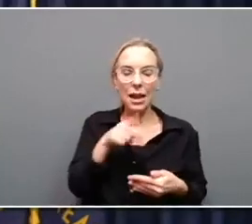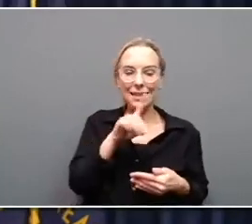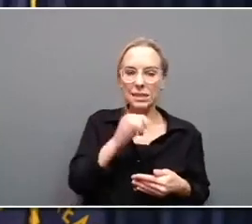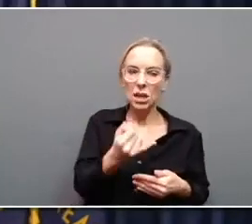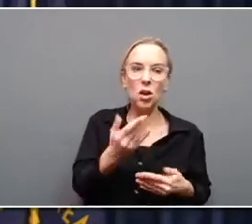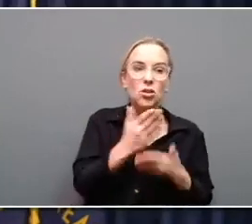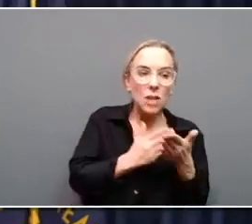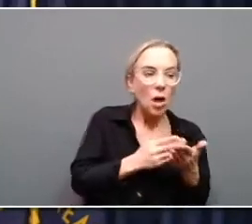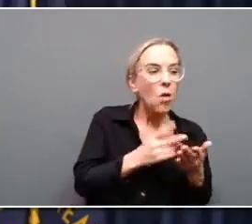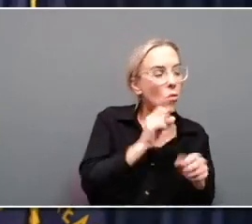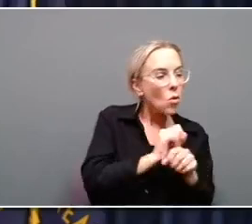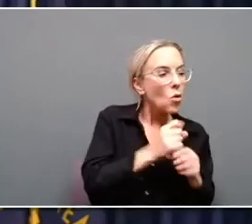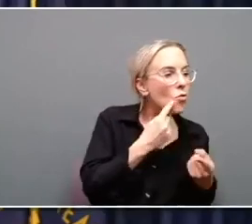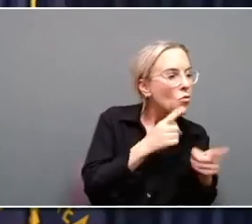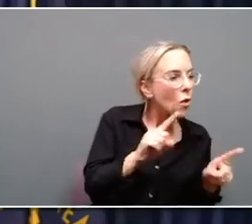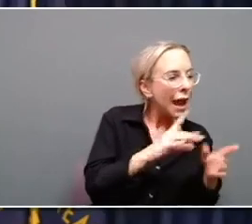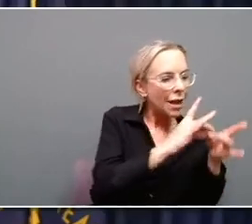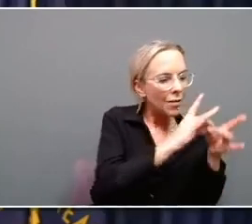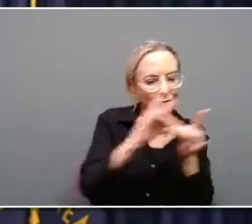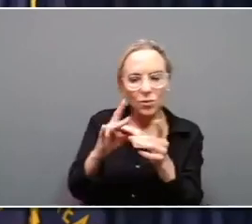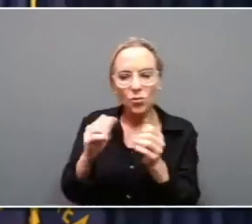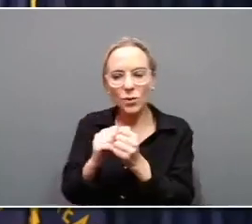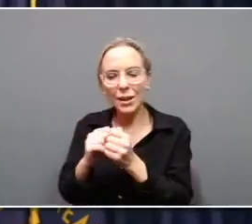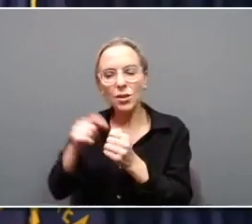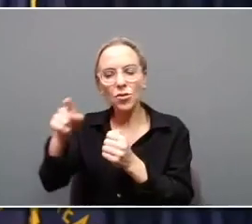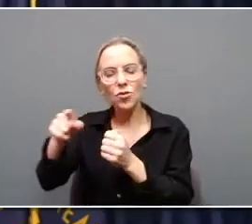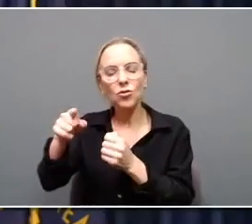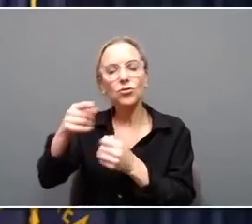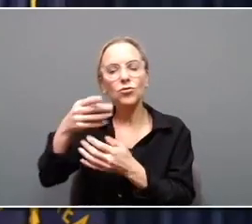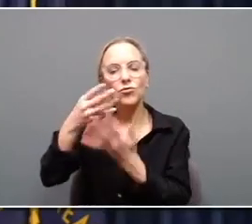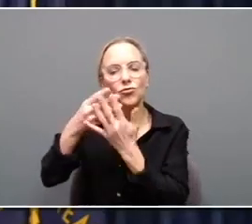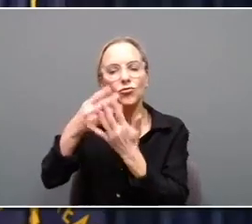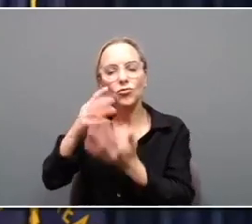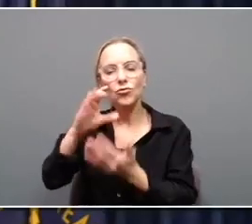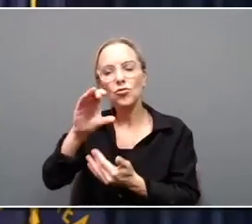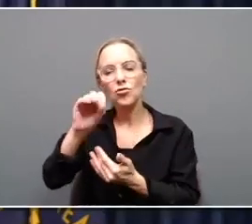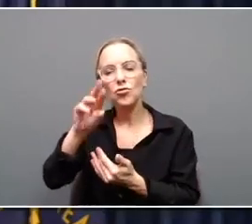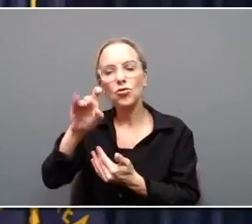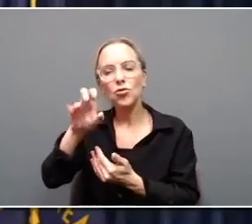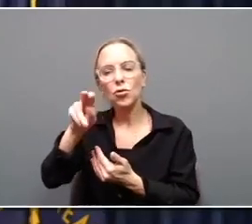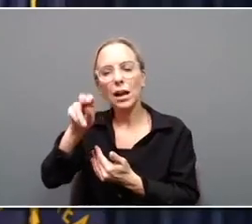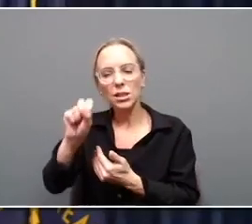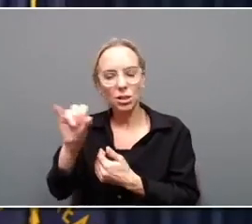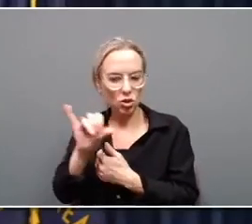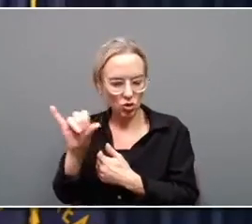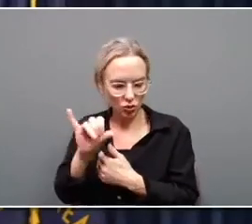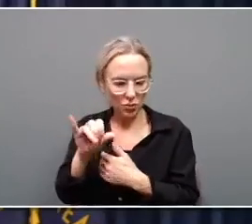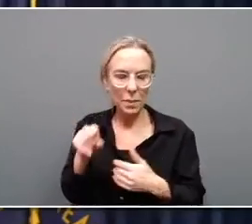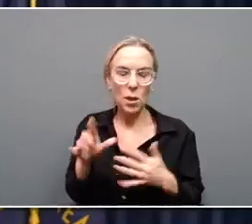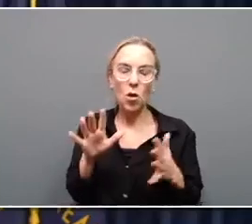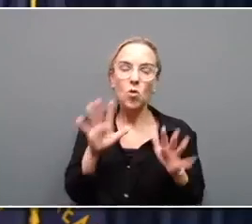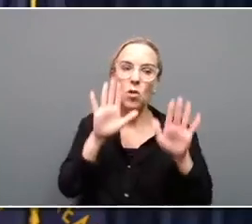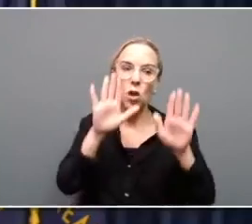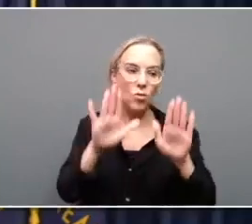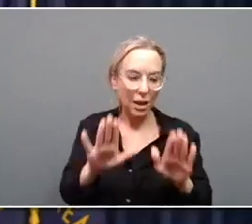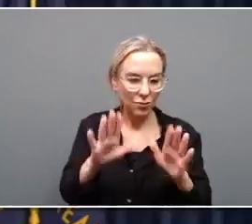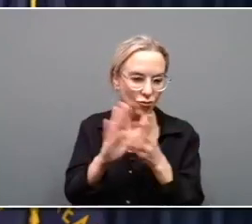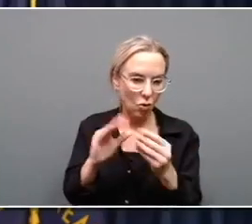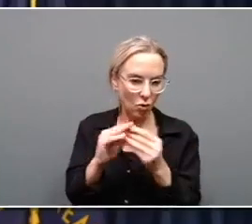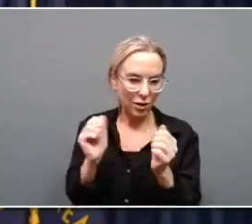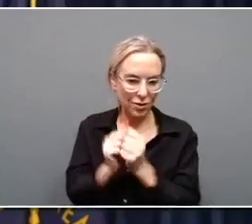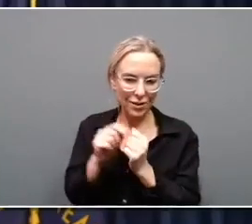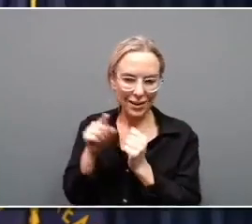they work in with corrections is really important too. There is a really incredible story going on with corrections and